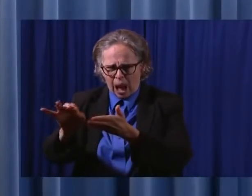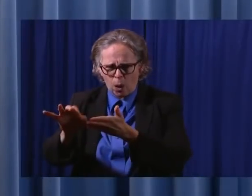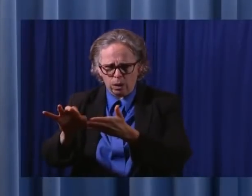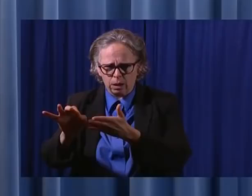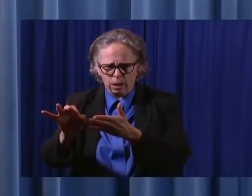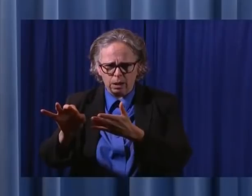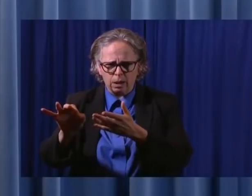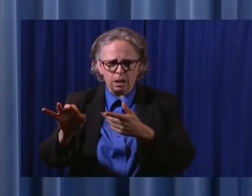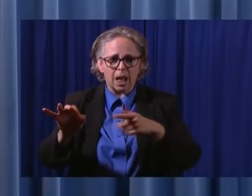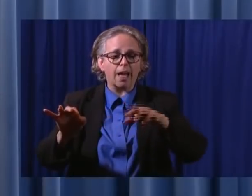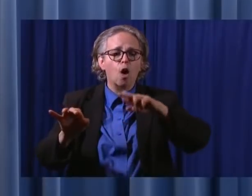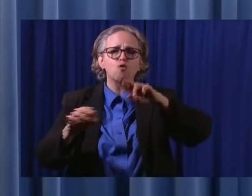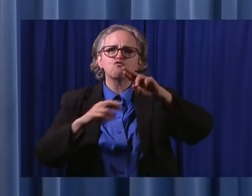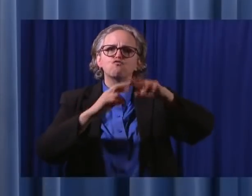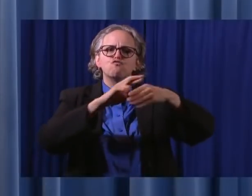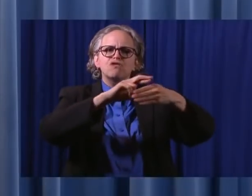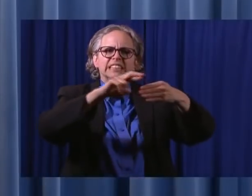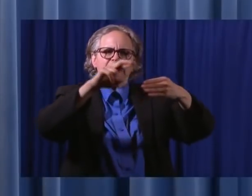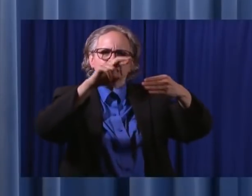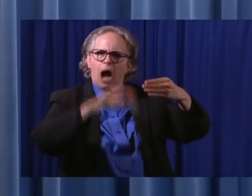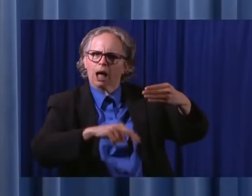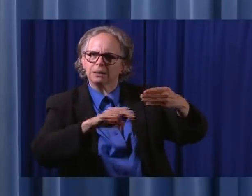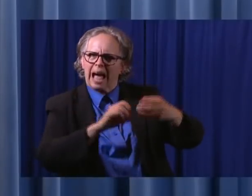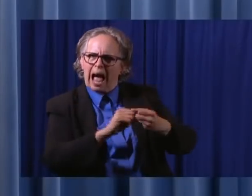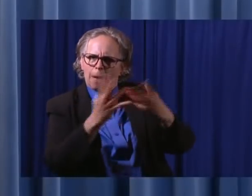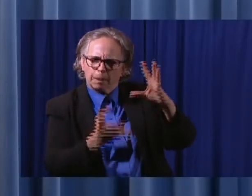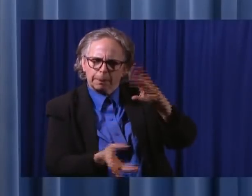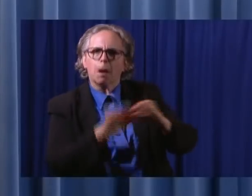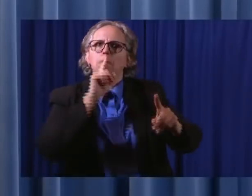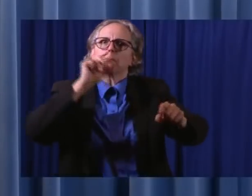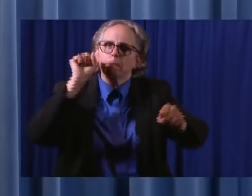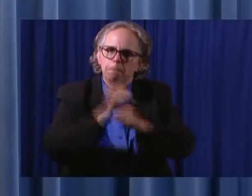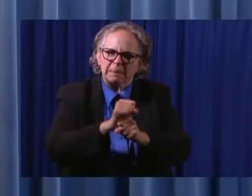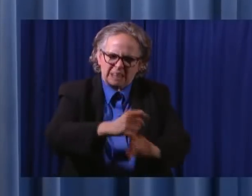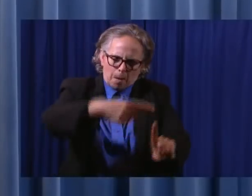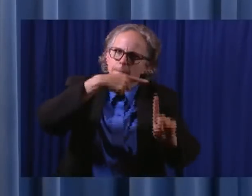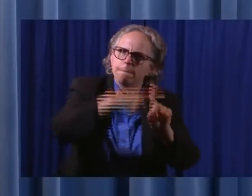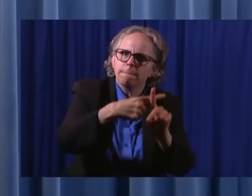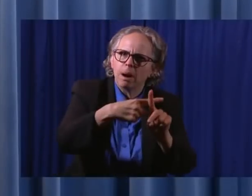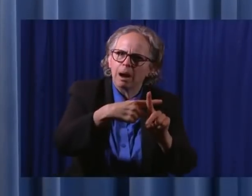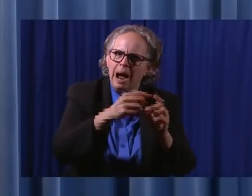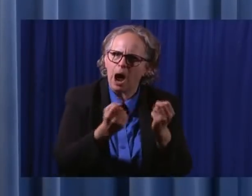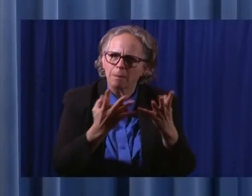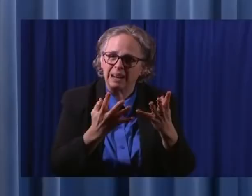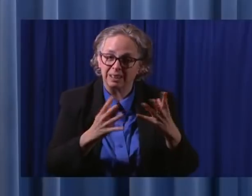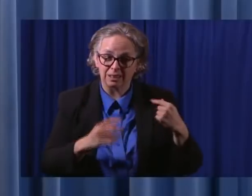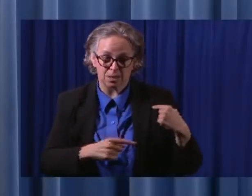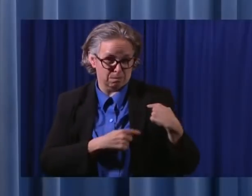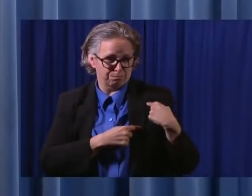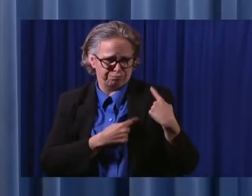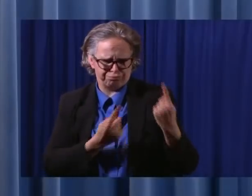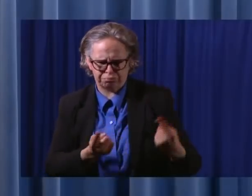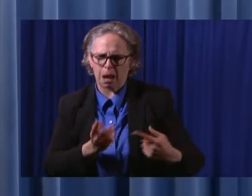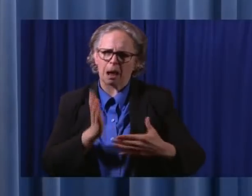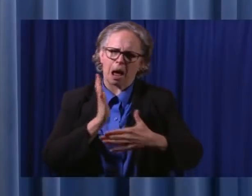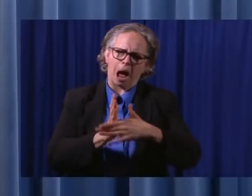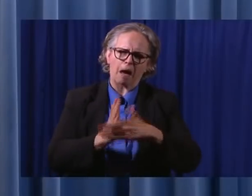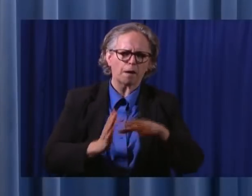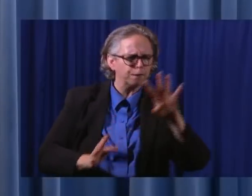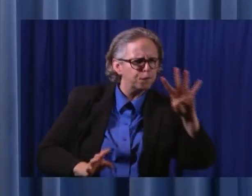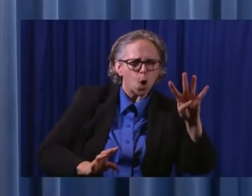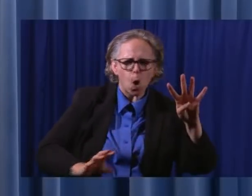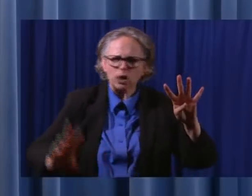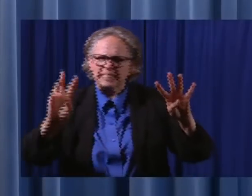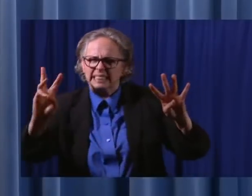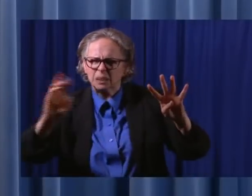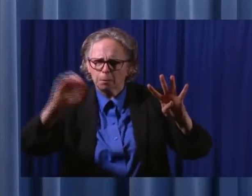we've talked about before, we've been running between 4 and 6%. Not horrible. We would like, obviously, for it to go down, but